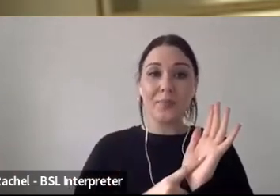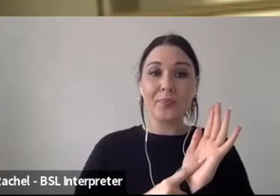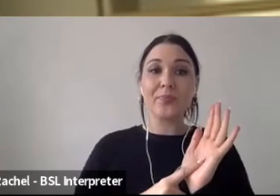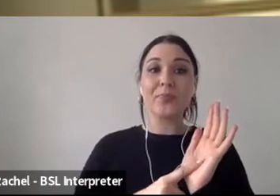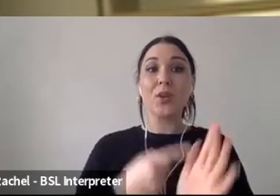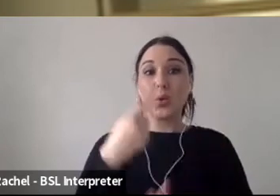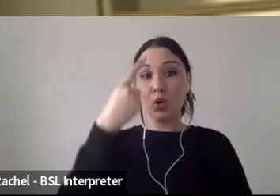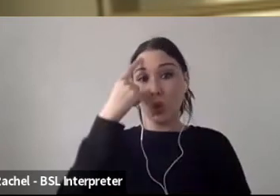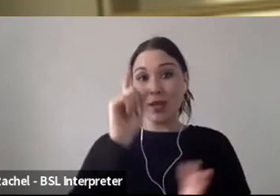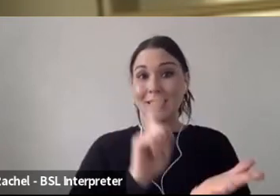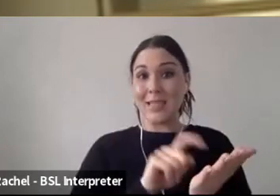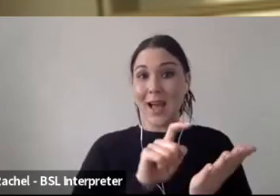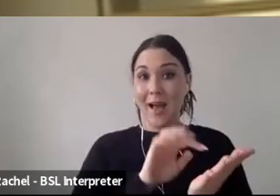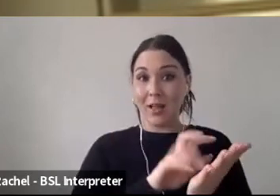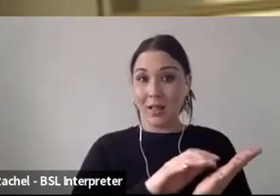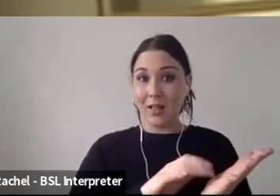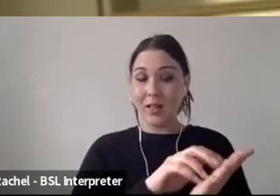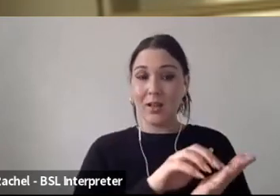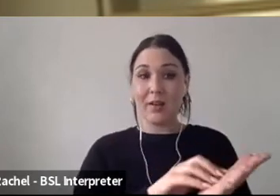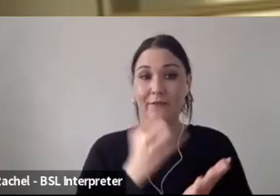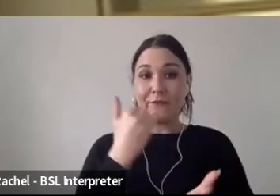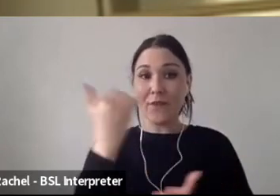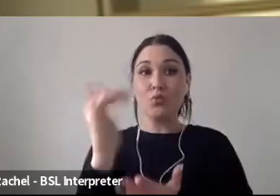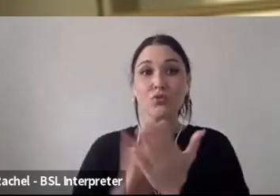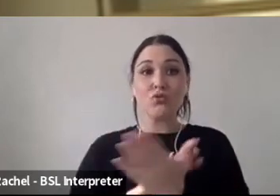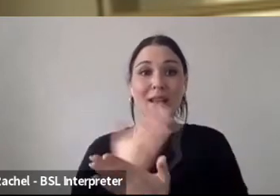in from your phone and it would translate